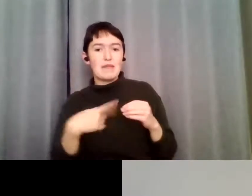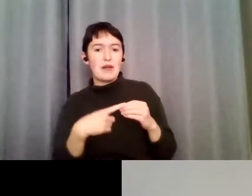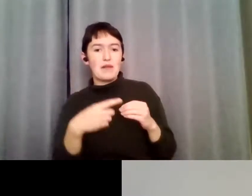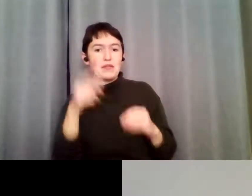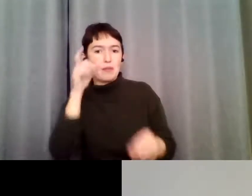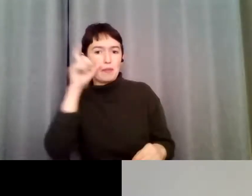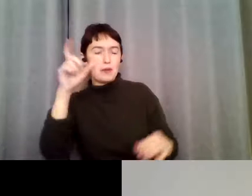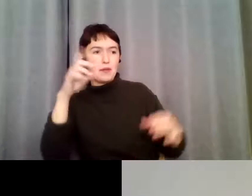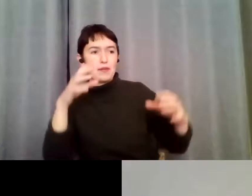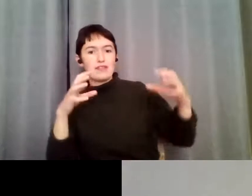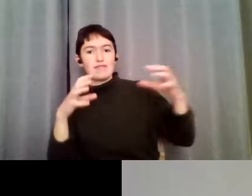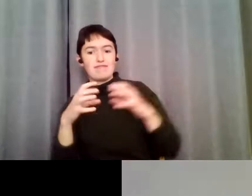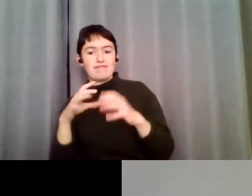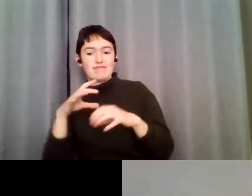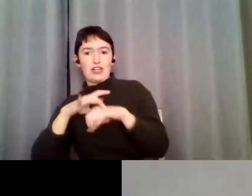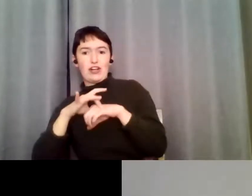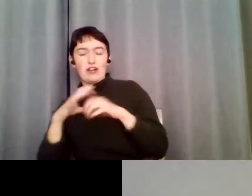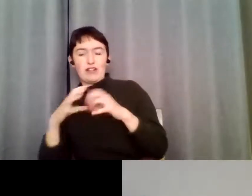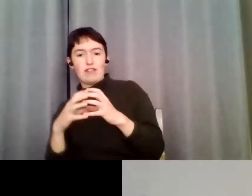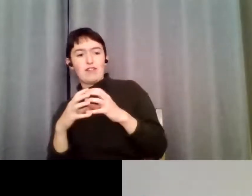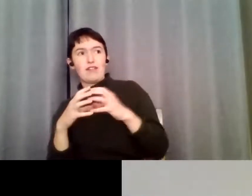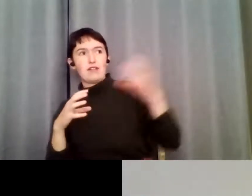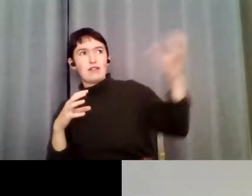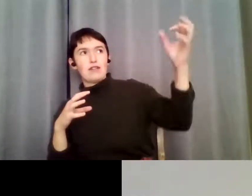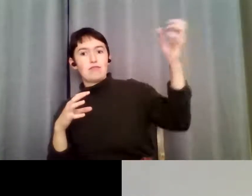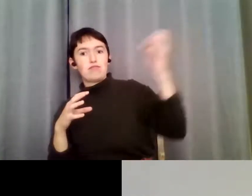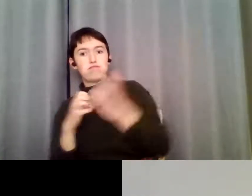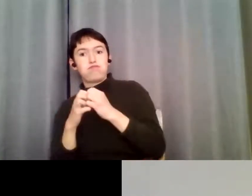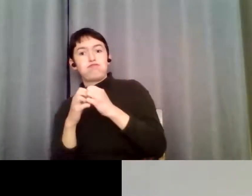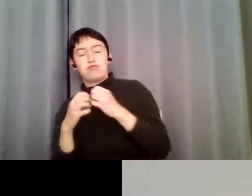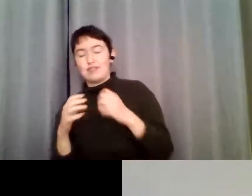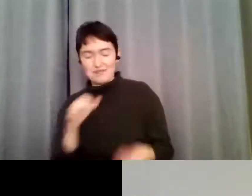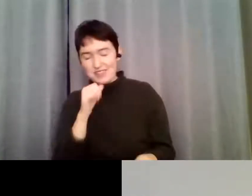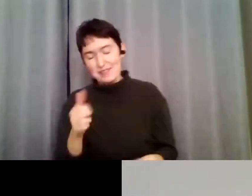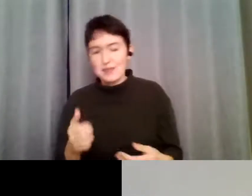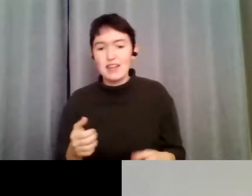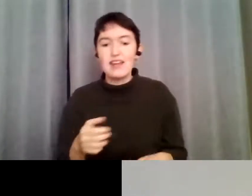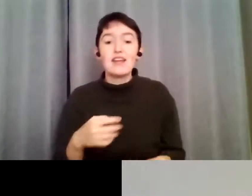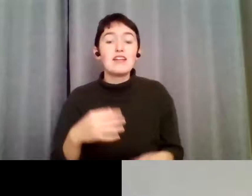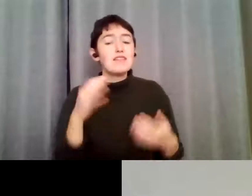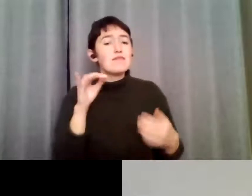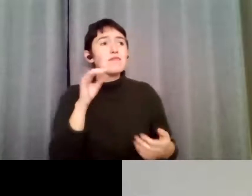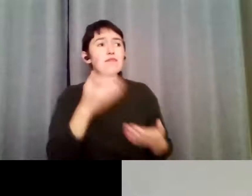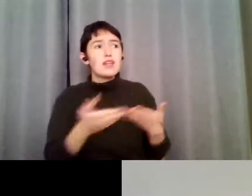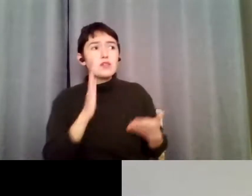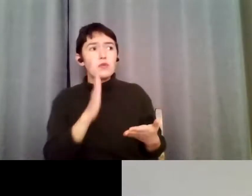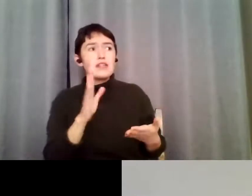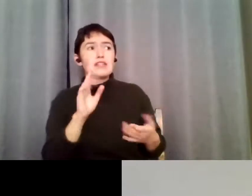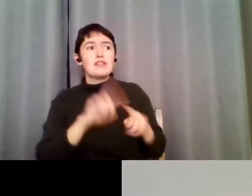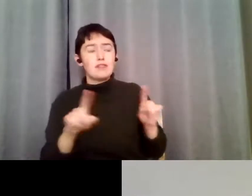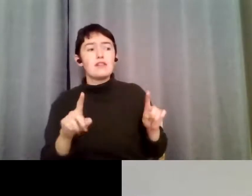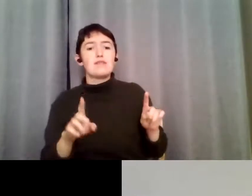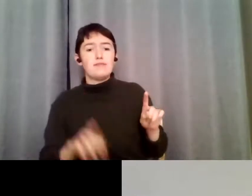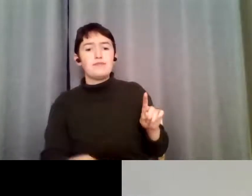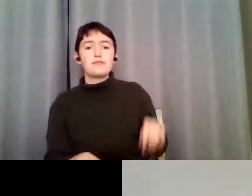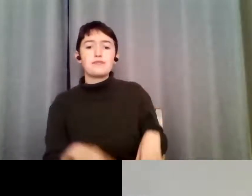So if we didn't have a moon, things would certainly be different. The night sky would certainly look very different. We'd miss having it